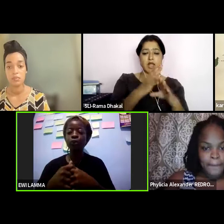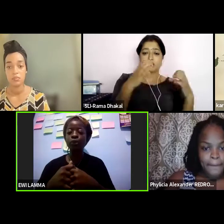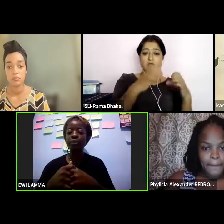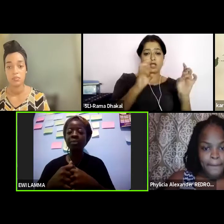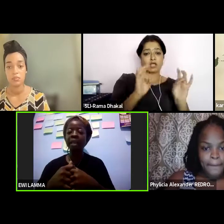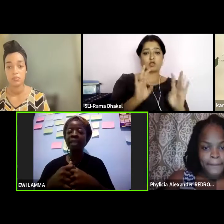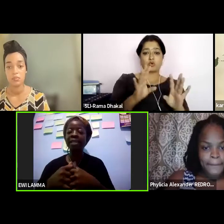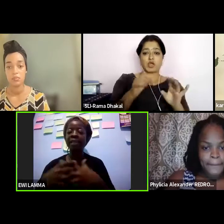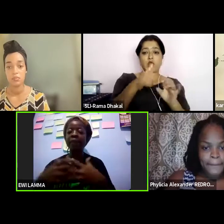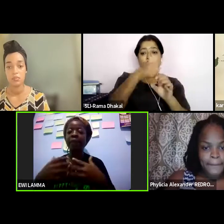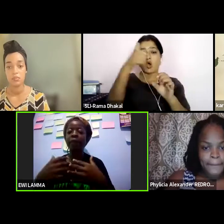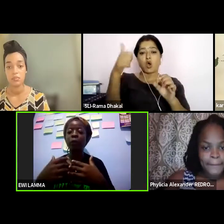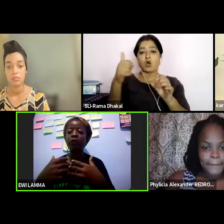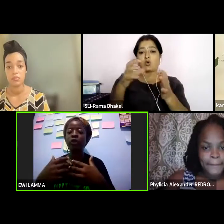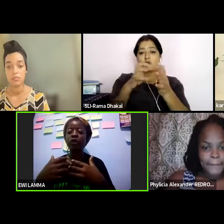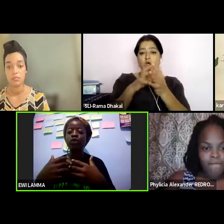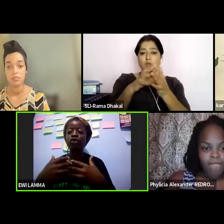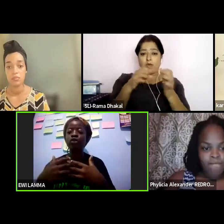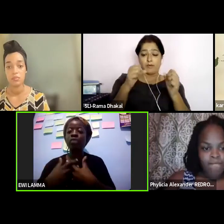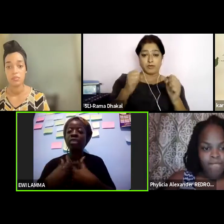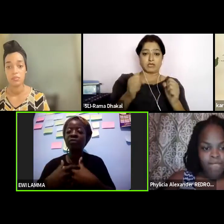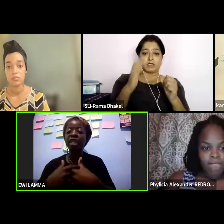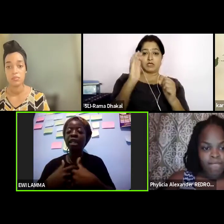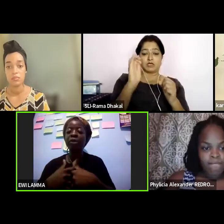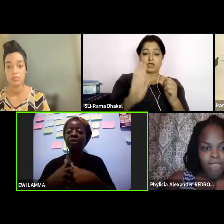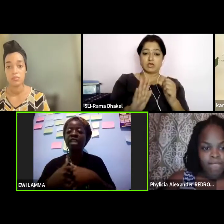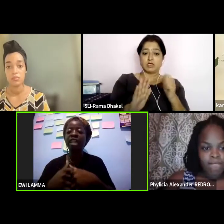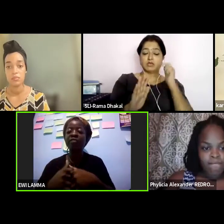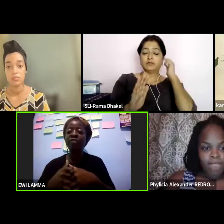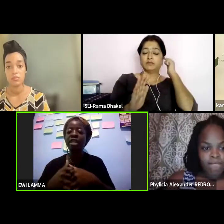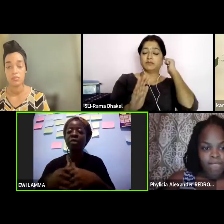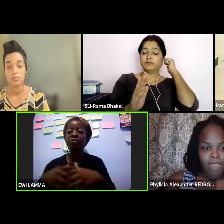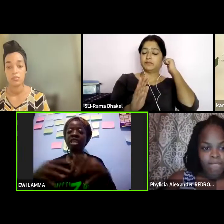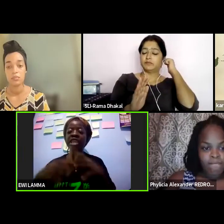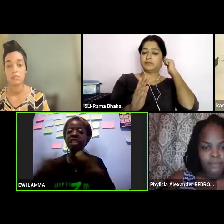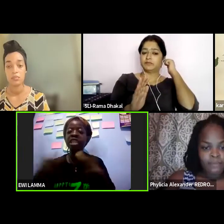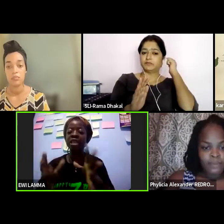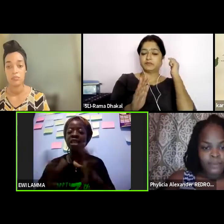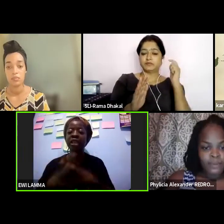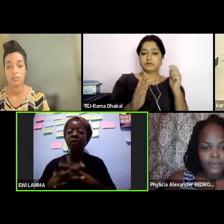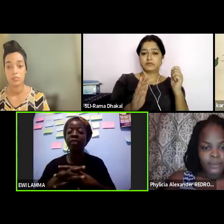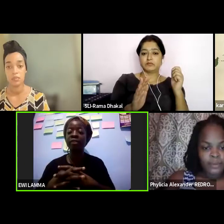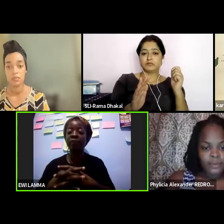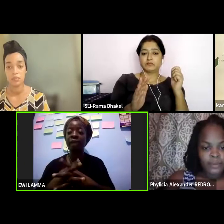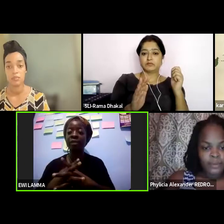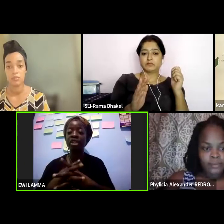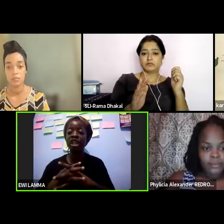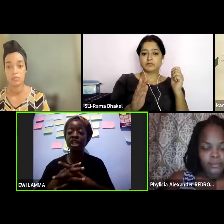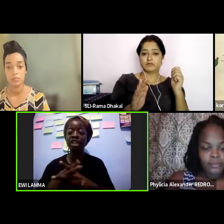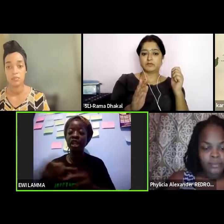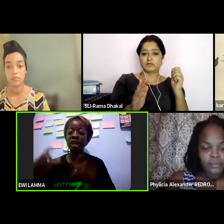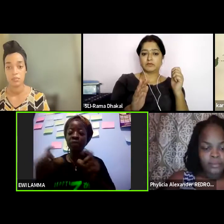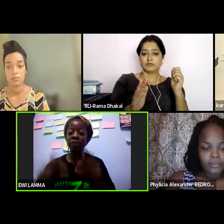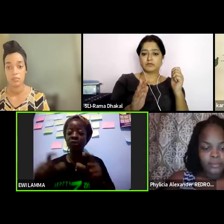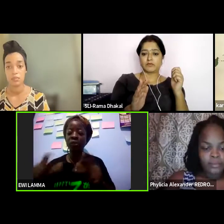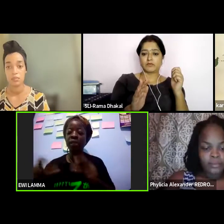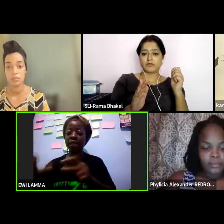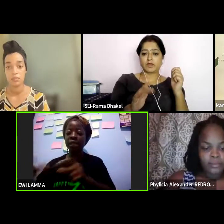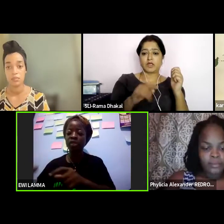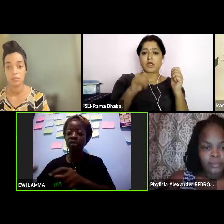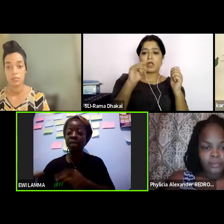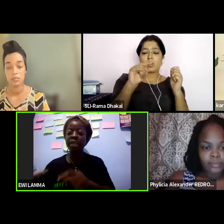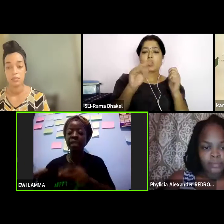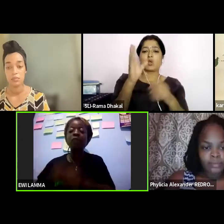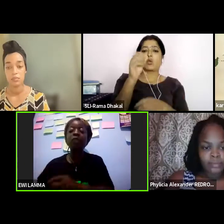to minimize the aspect of human trafficking or slavery within the context of climate change, because what